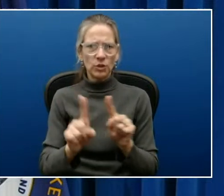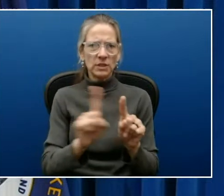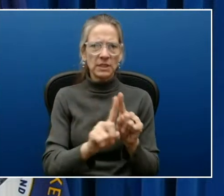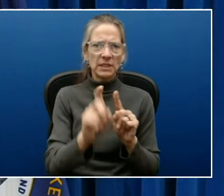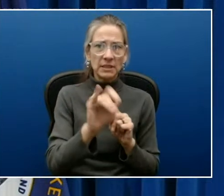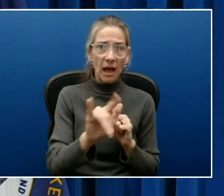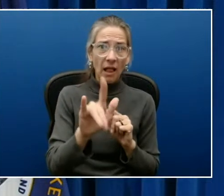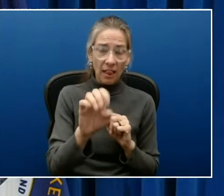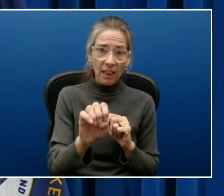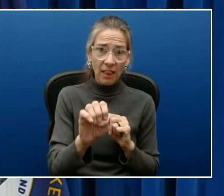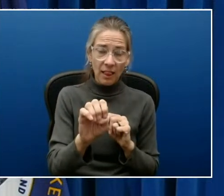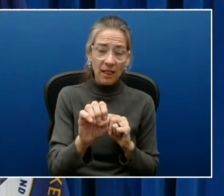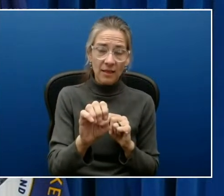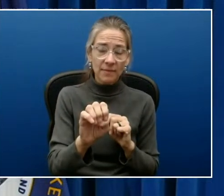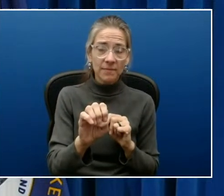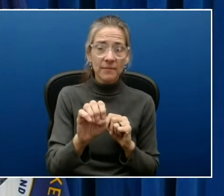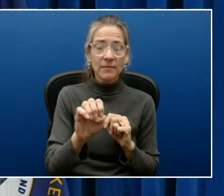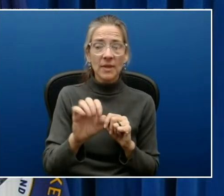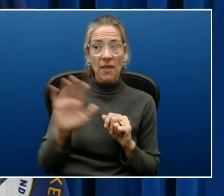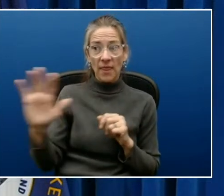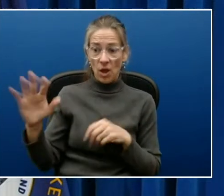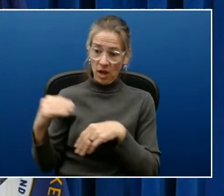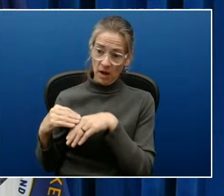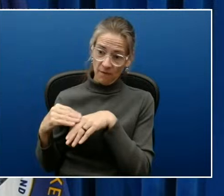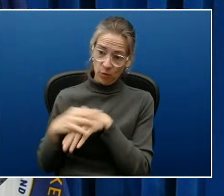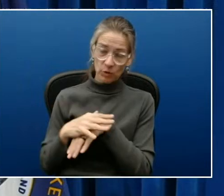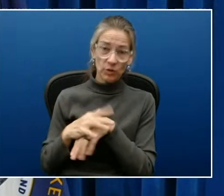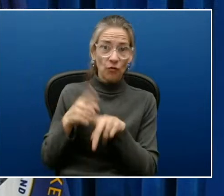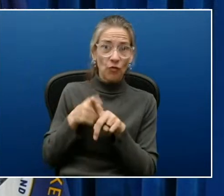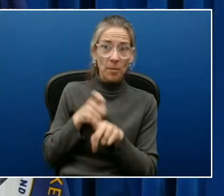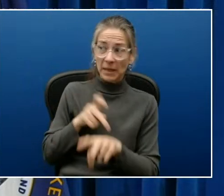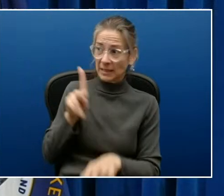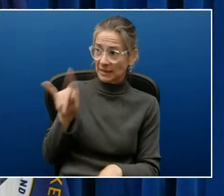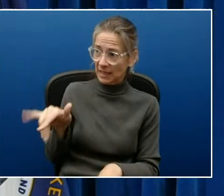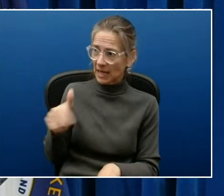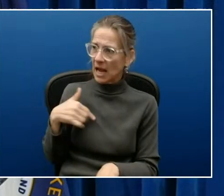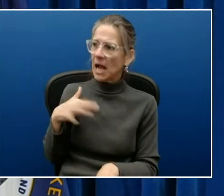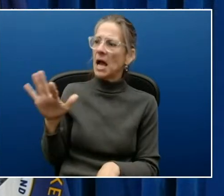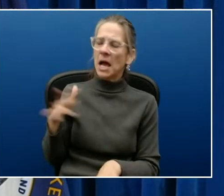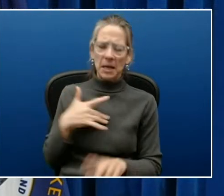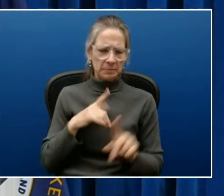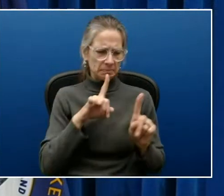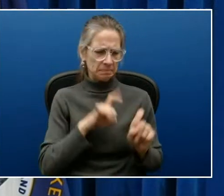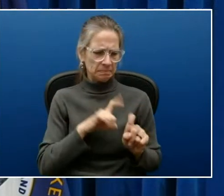That influence led me to begin experimenting with various materials and techniques,